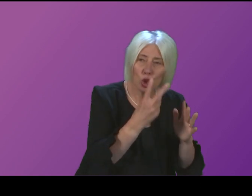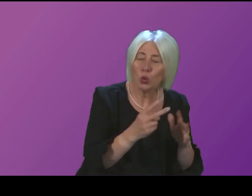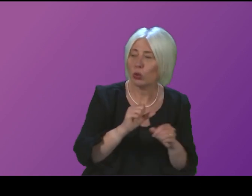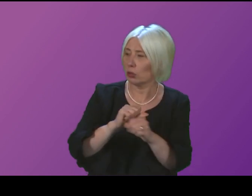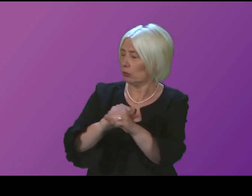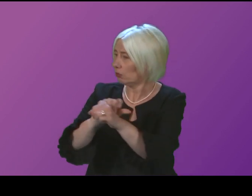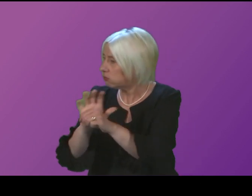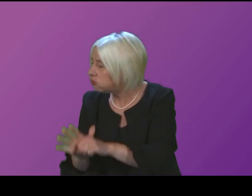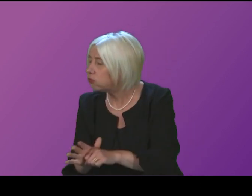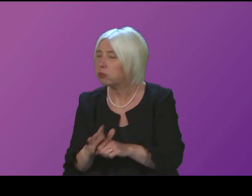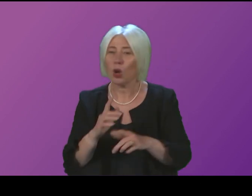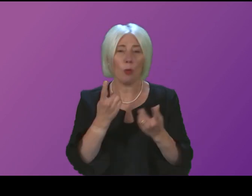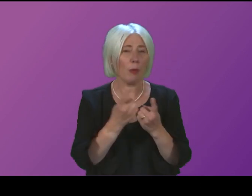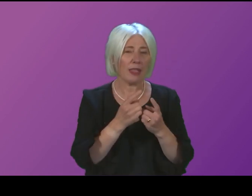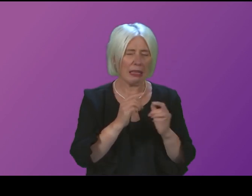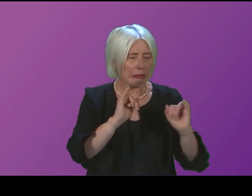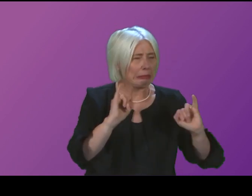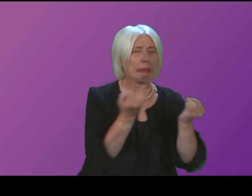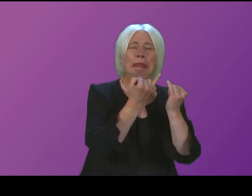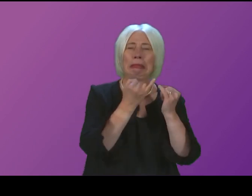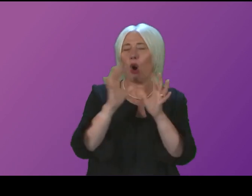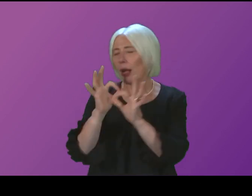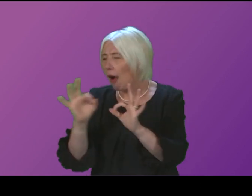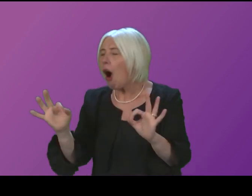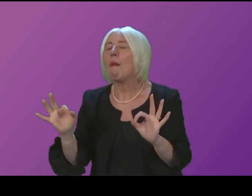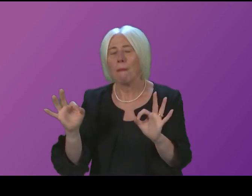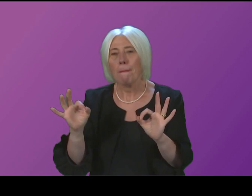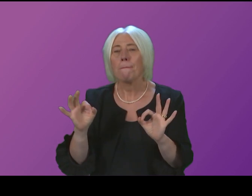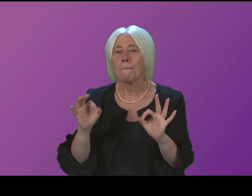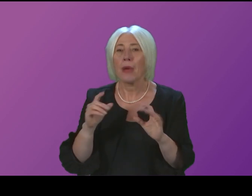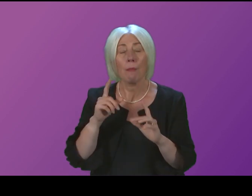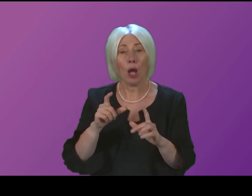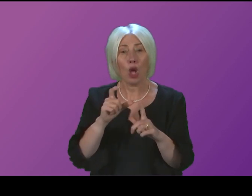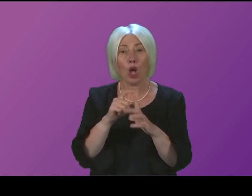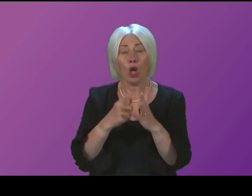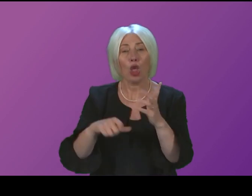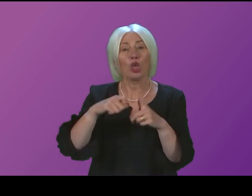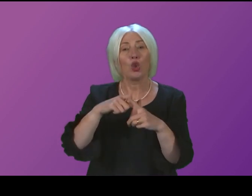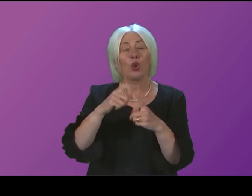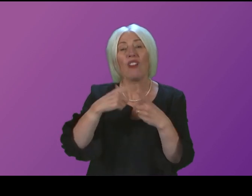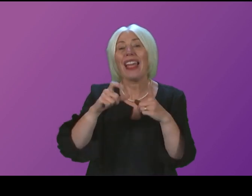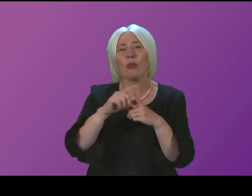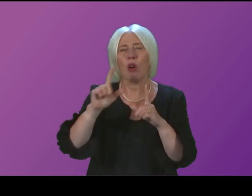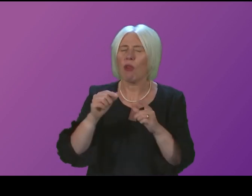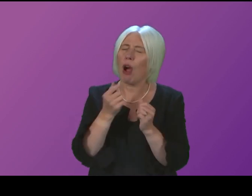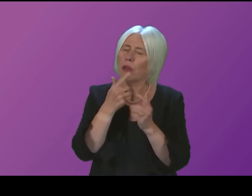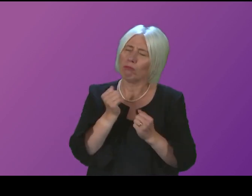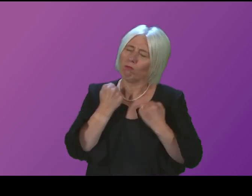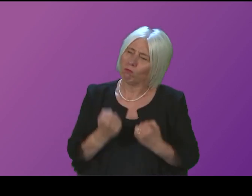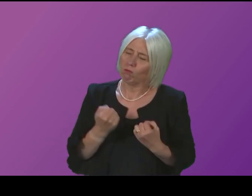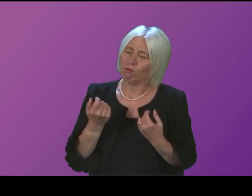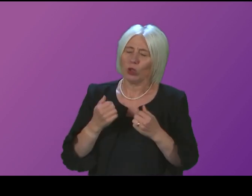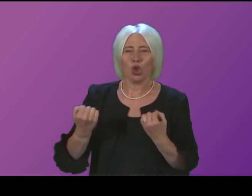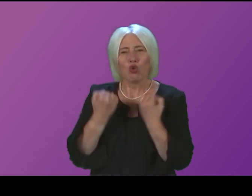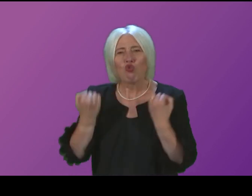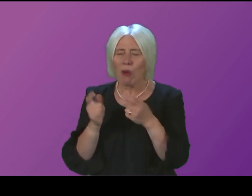tempest and times of calm, sustained as always by the Duke of Edinburgh, her beloved strength and stay,